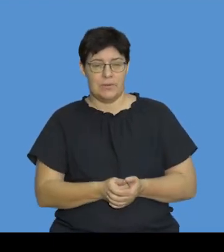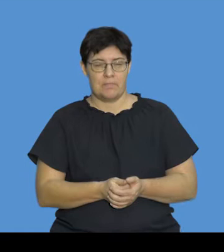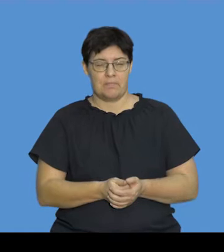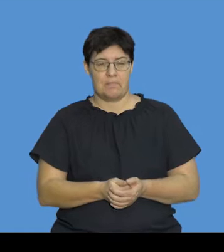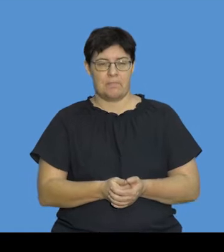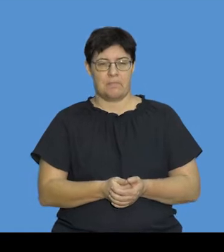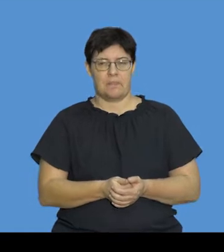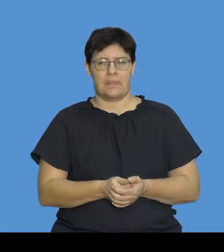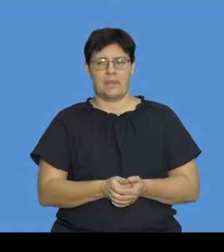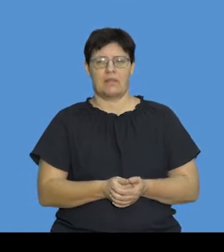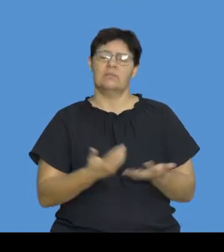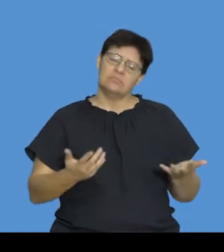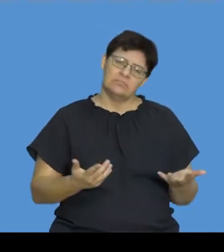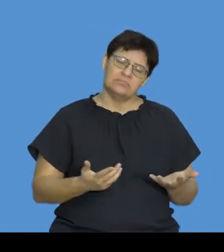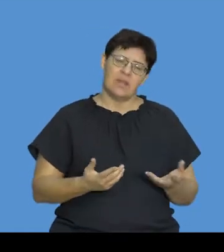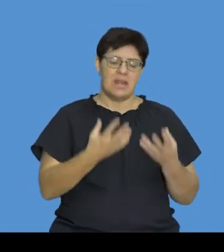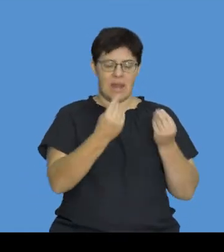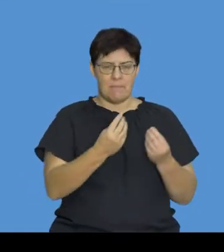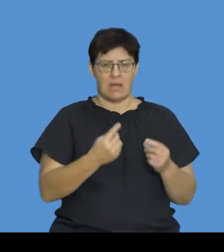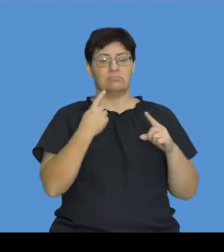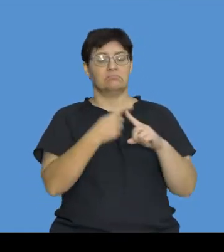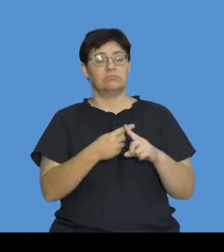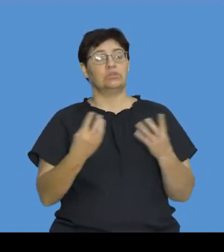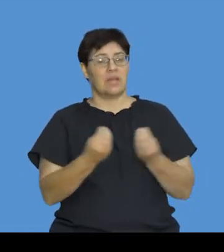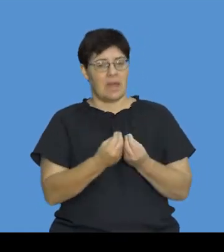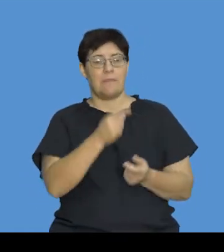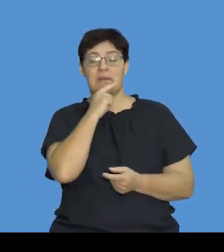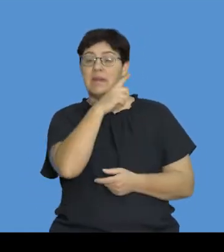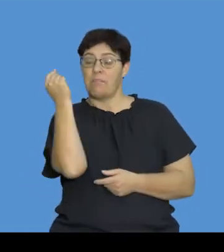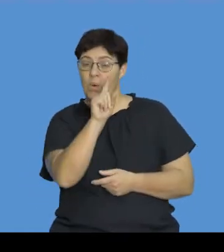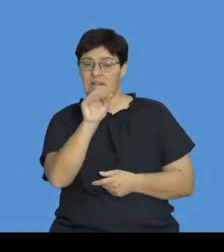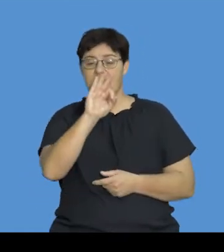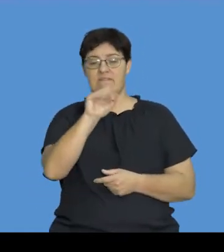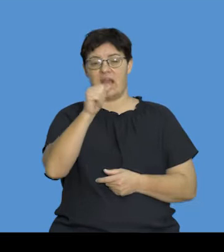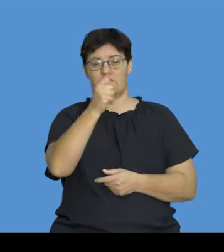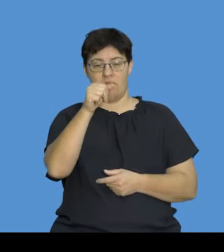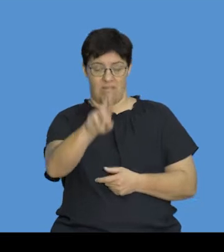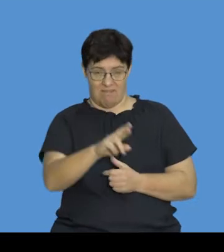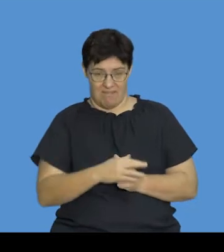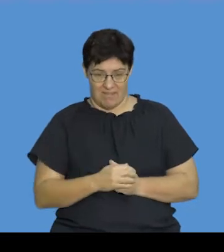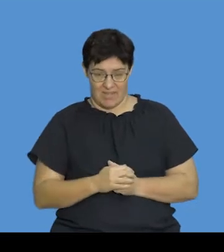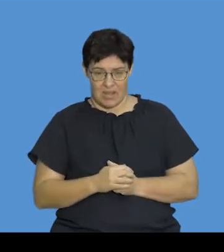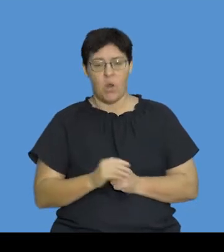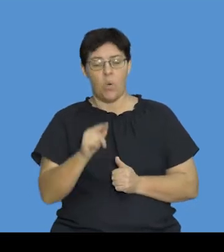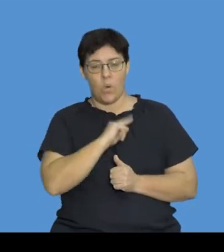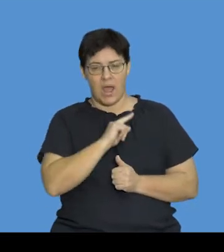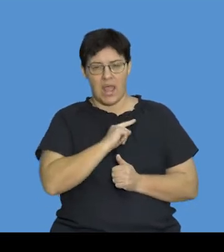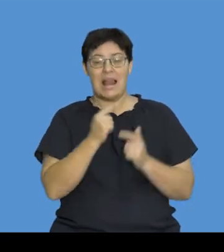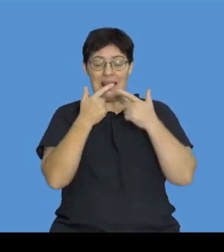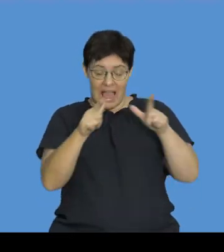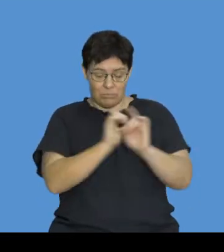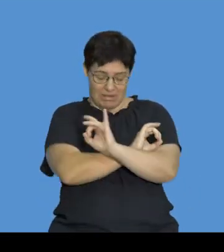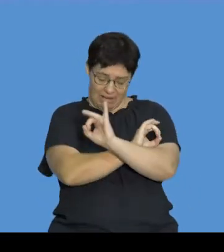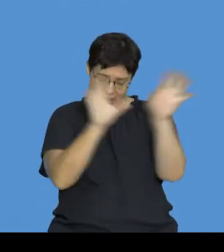also, 2 numbers multiplied together, we call them factors because we really do need to get our language